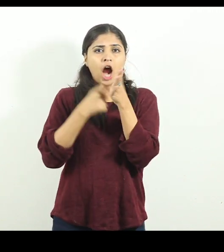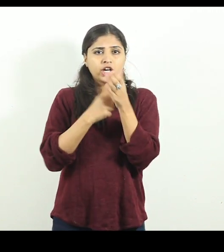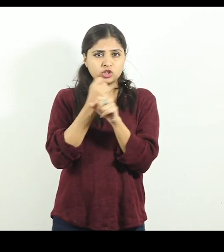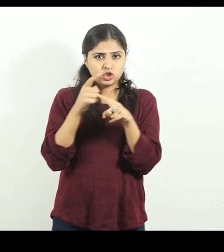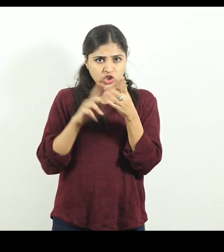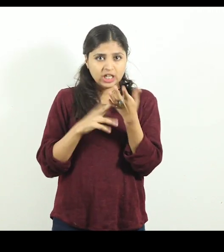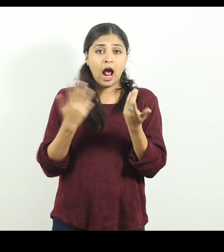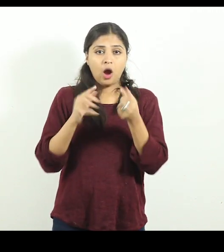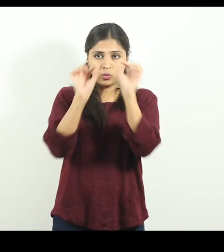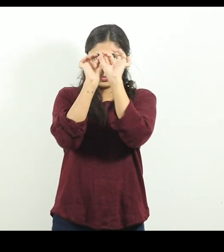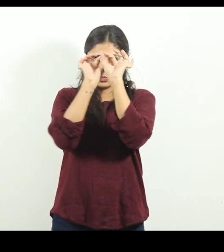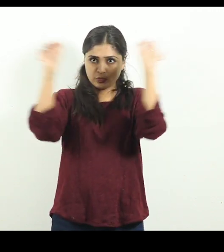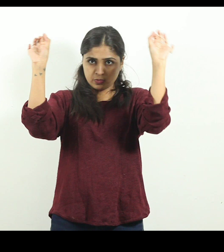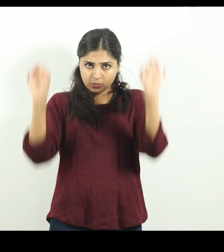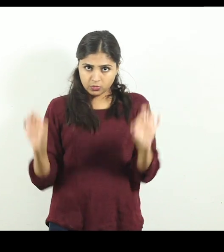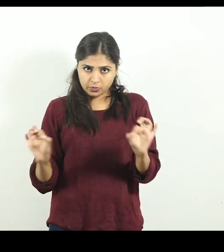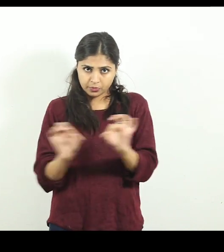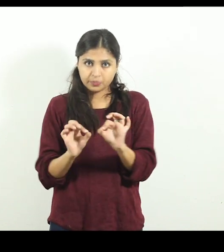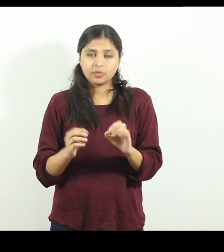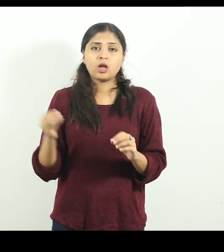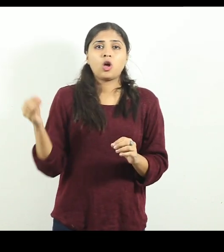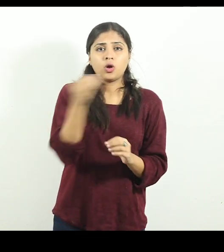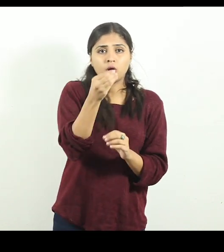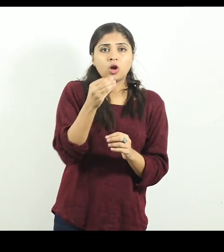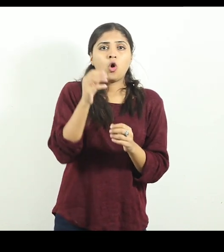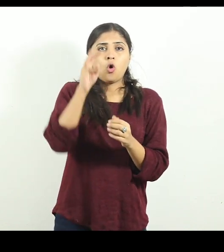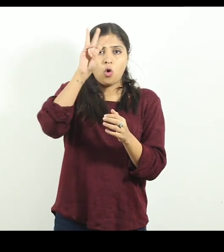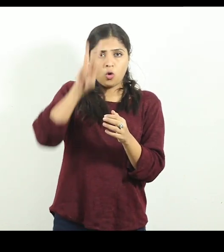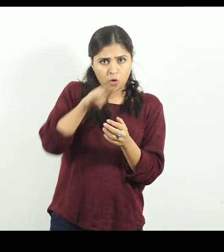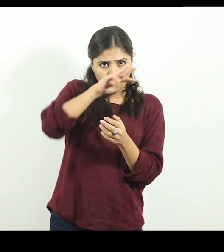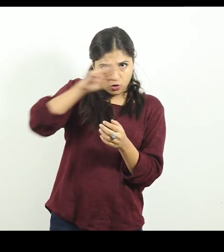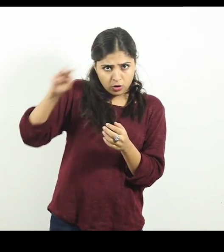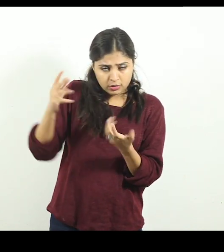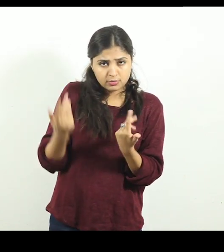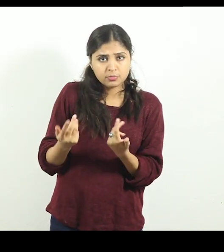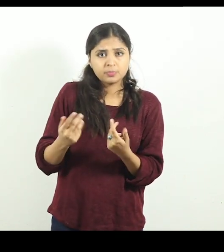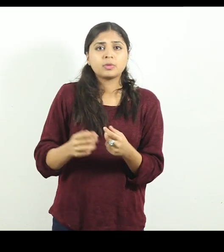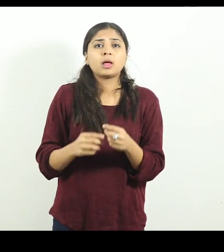inserting columns, page backgrounds, and themes.